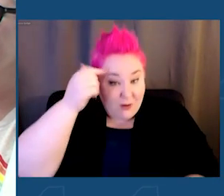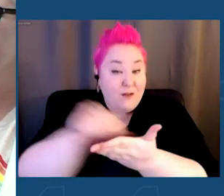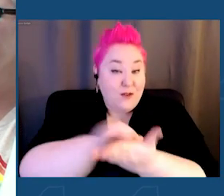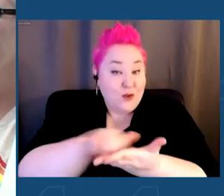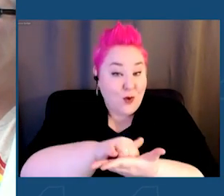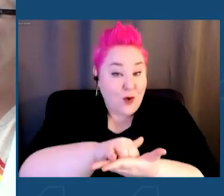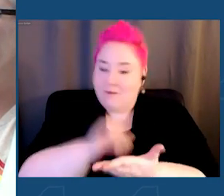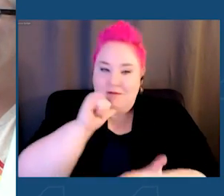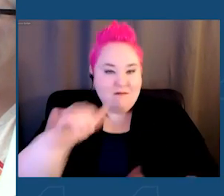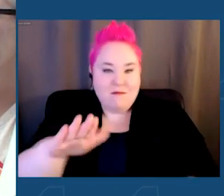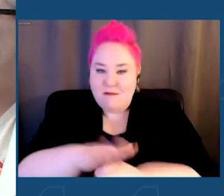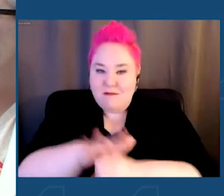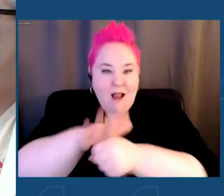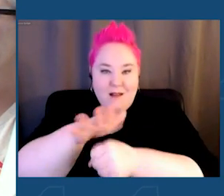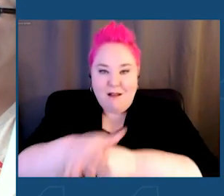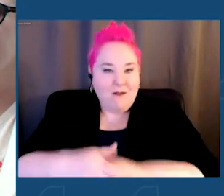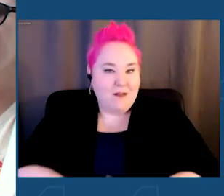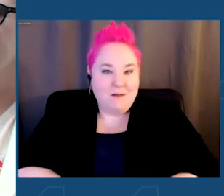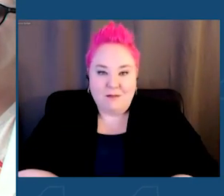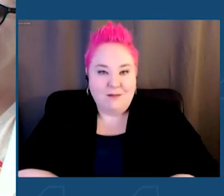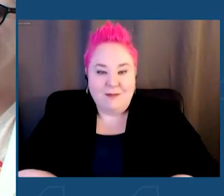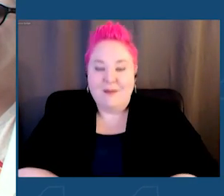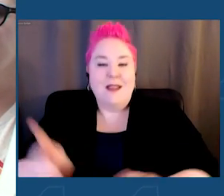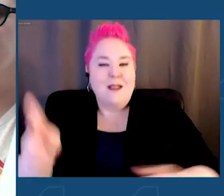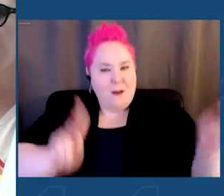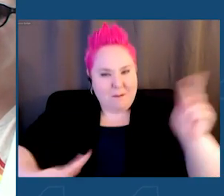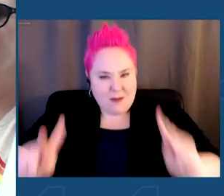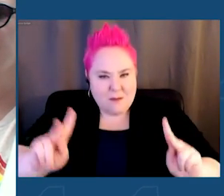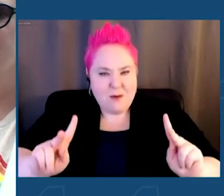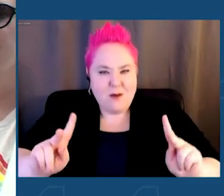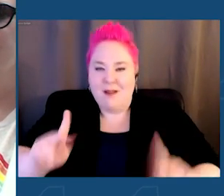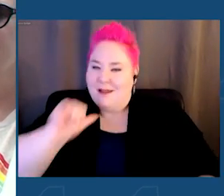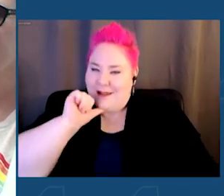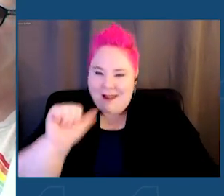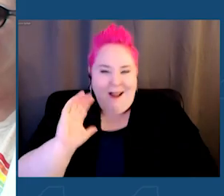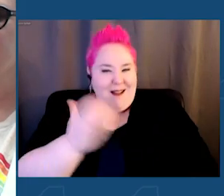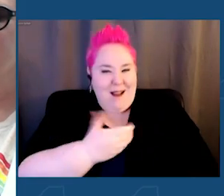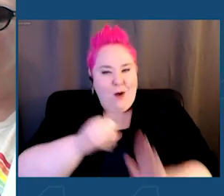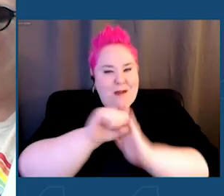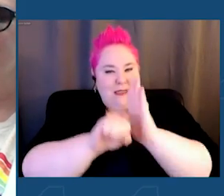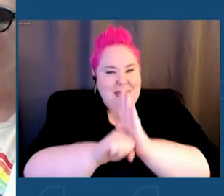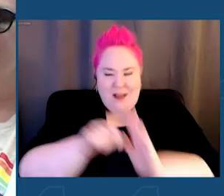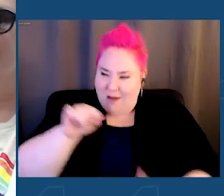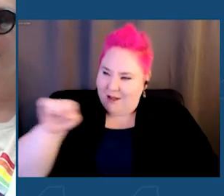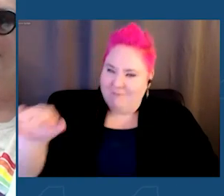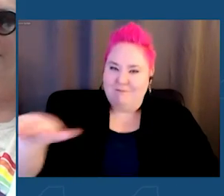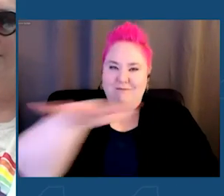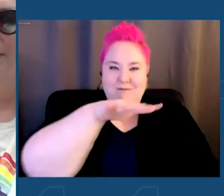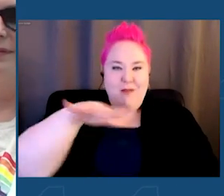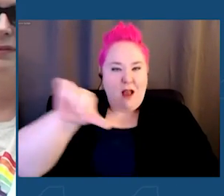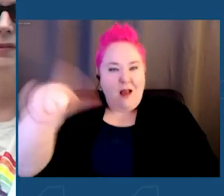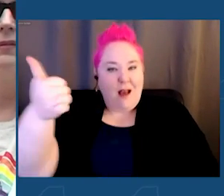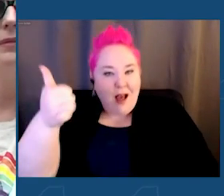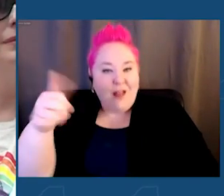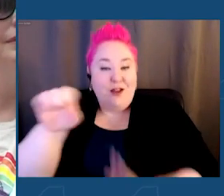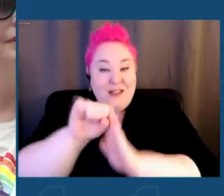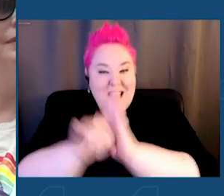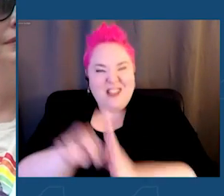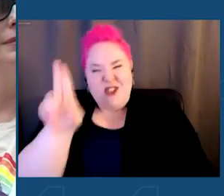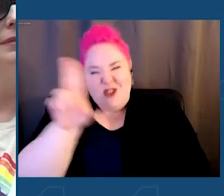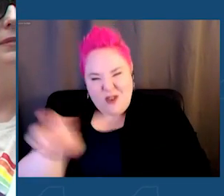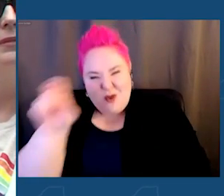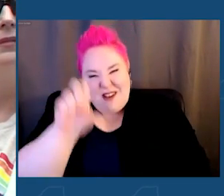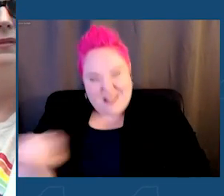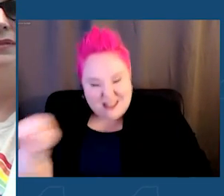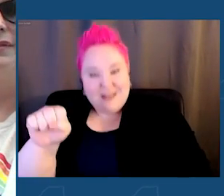enough. Because there are people outside our borders, in other states, in the United States of America,